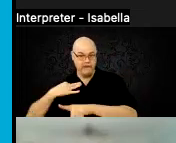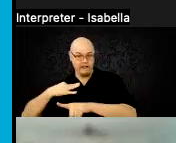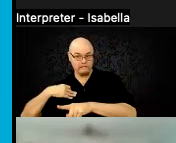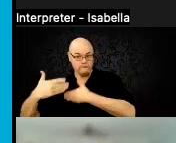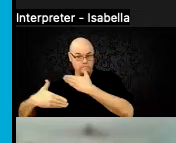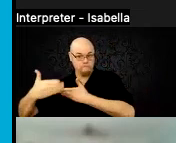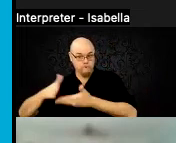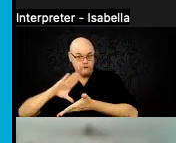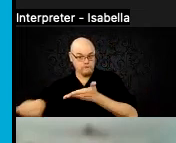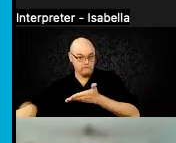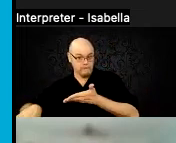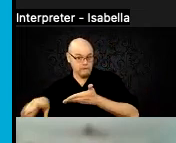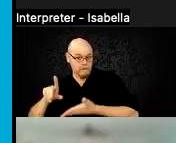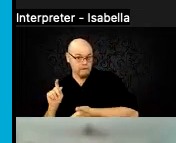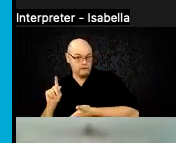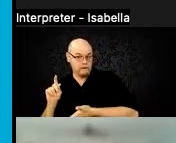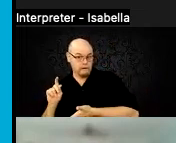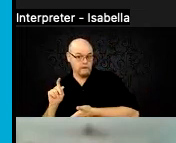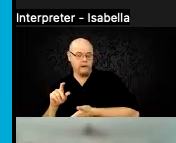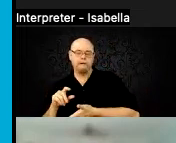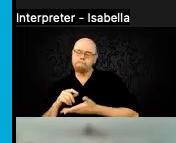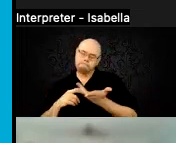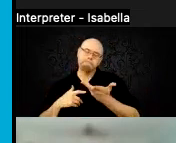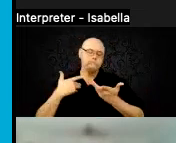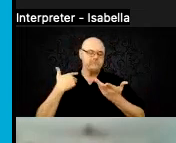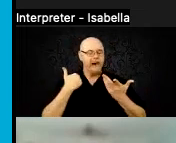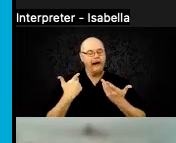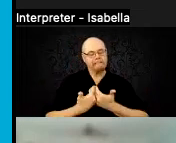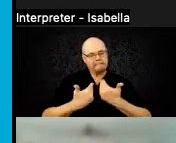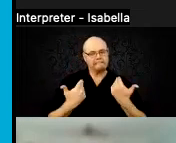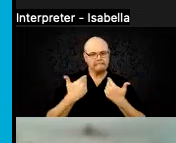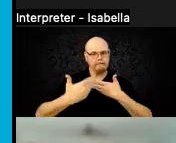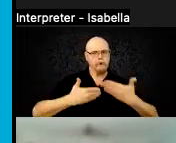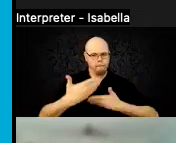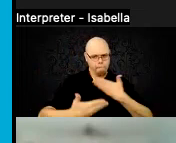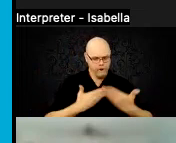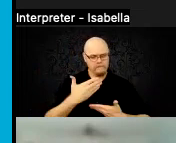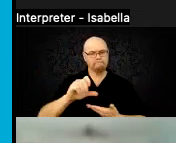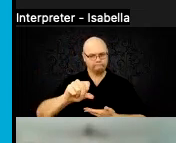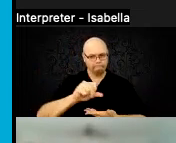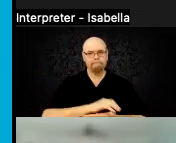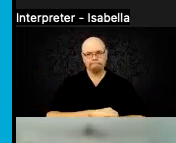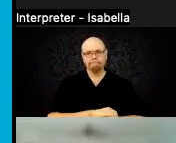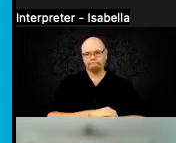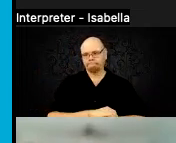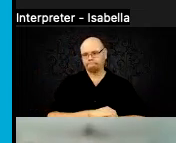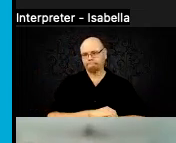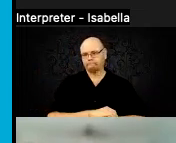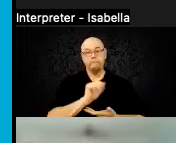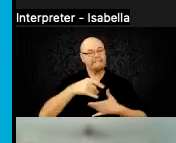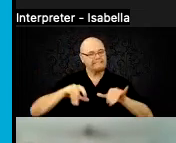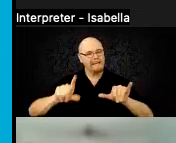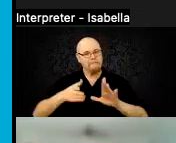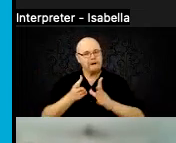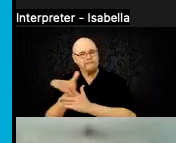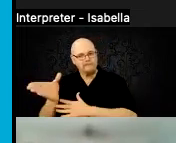right? So it's a separate process to be able to access these services, and then you would go through the eligibility process to